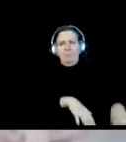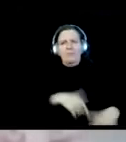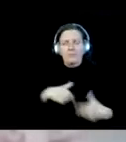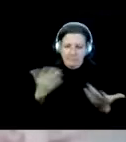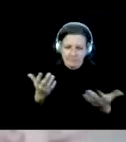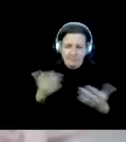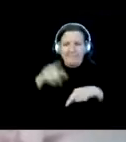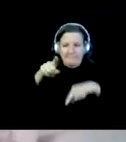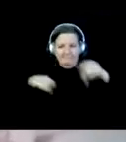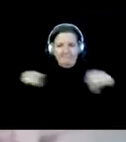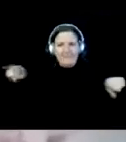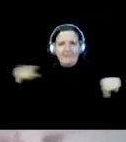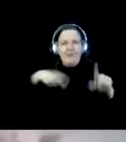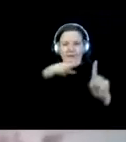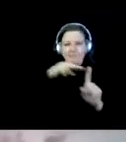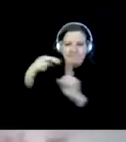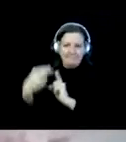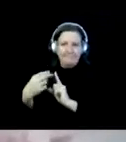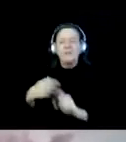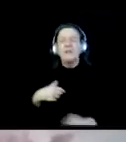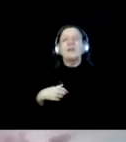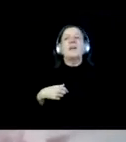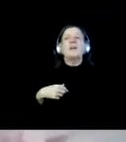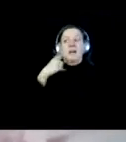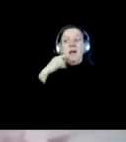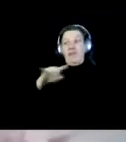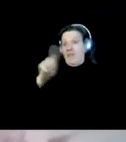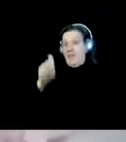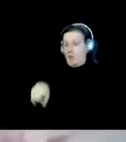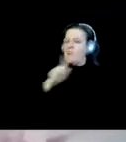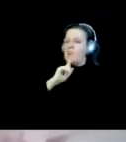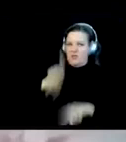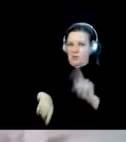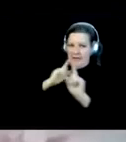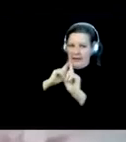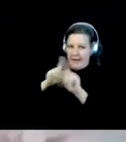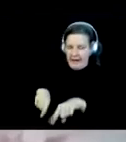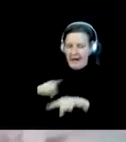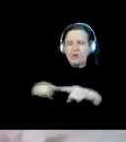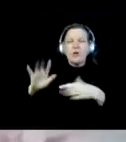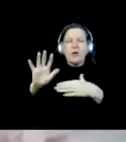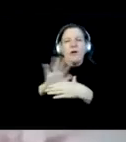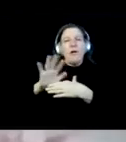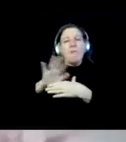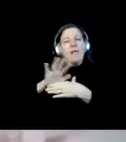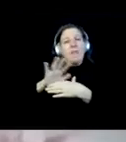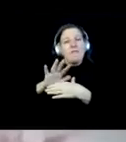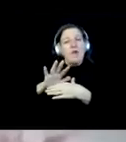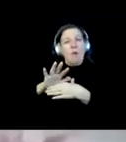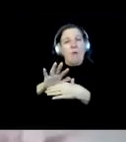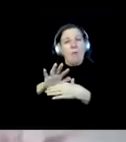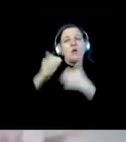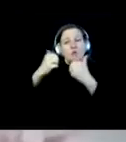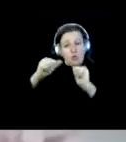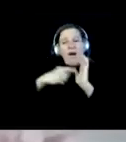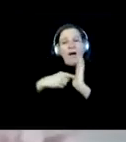unanswerable questions, but the film sort of comes at trying to consider what